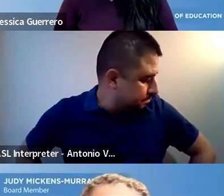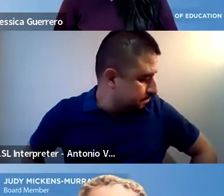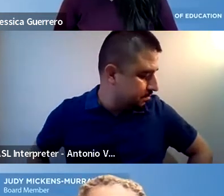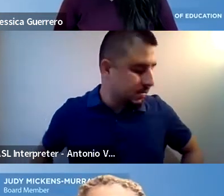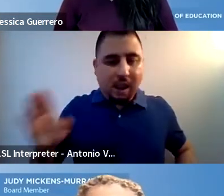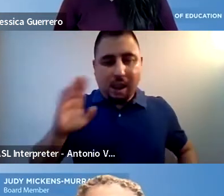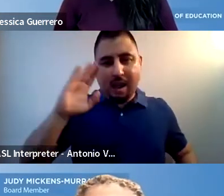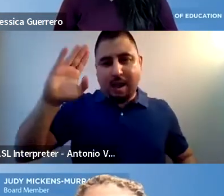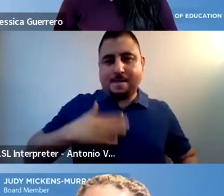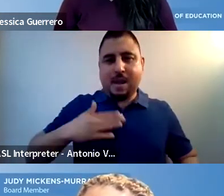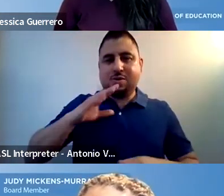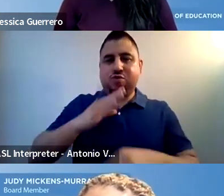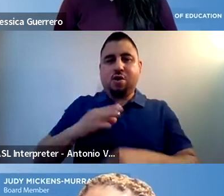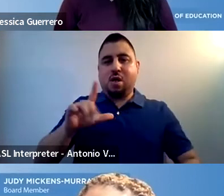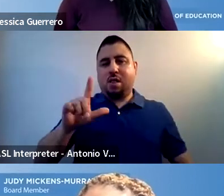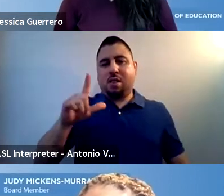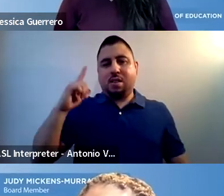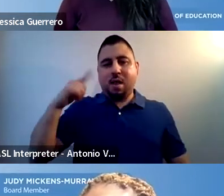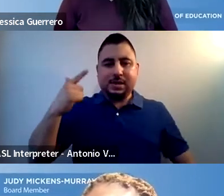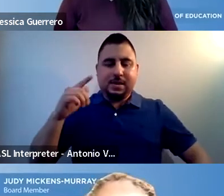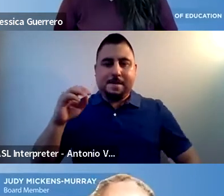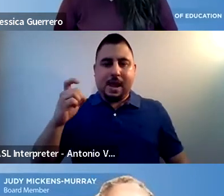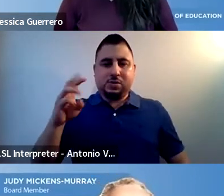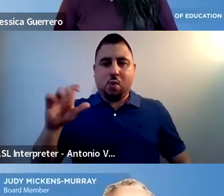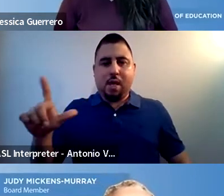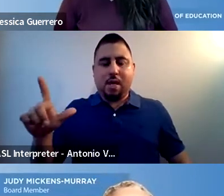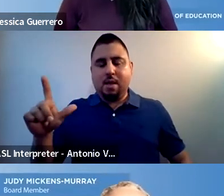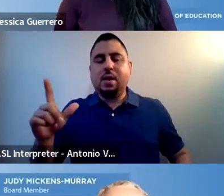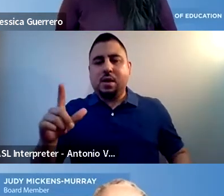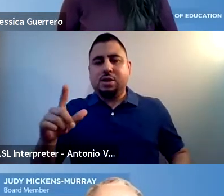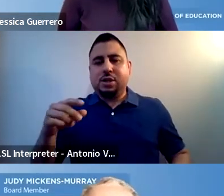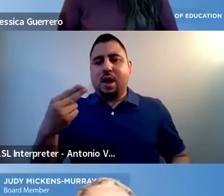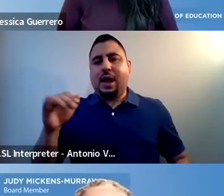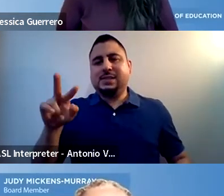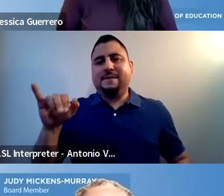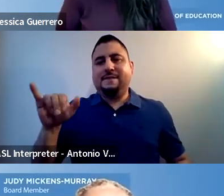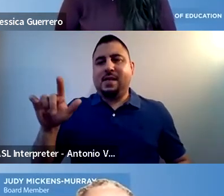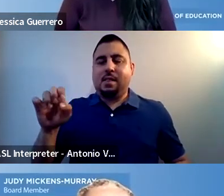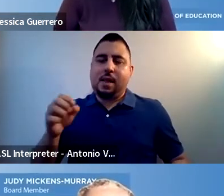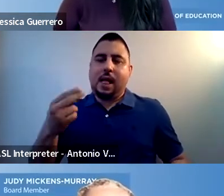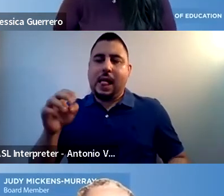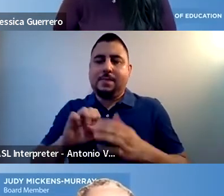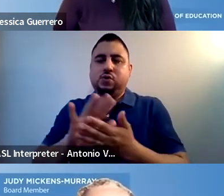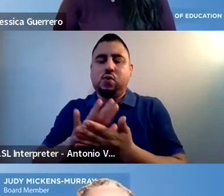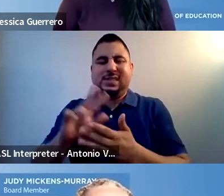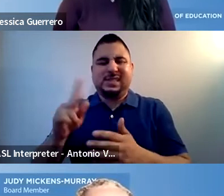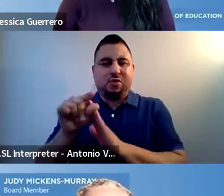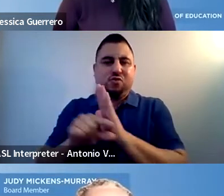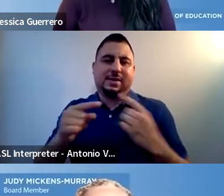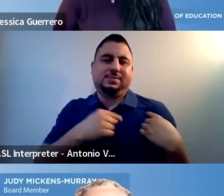Hi, my daughter London Maxino is currently in the second grade at Hyattsville Elementary School, has been enrolled there since